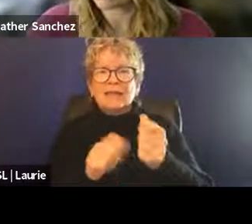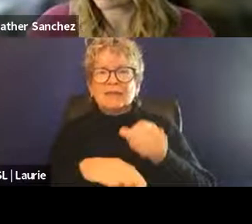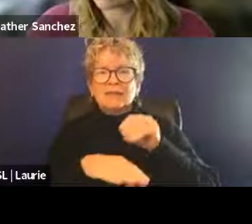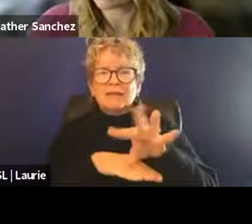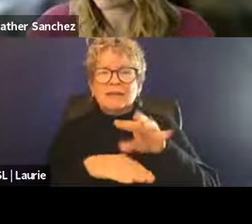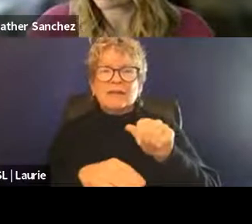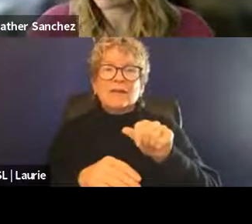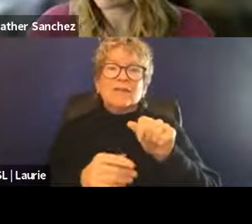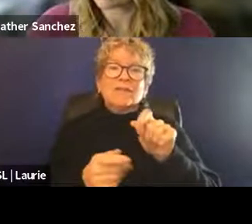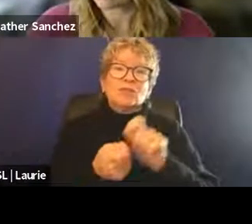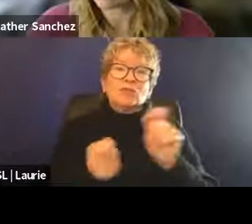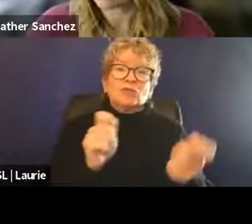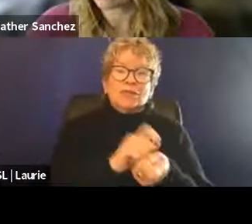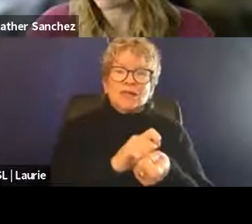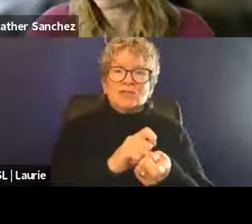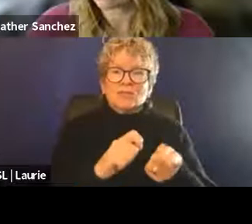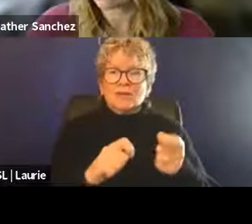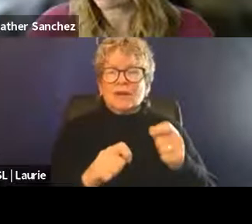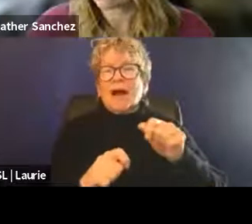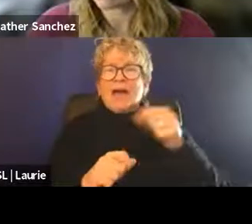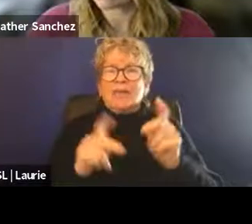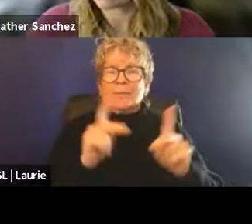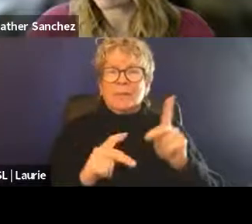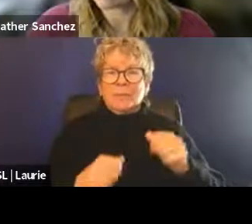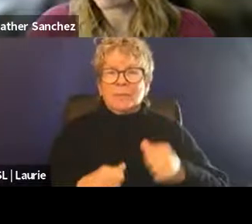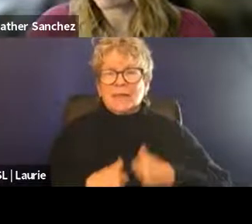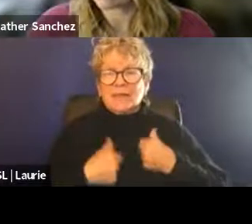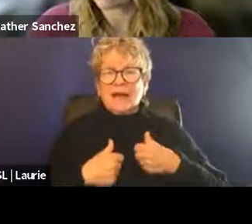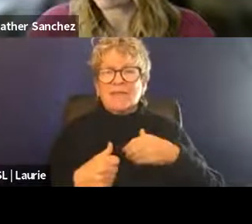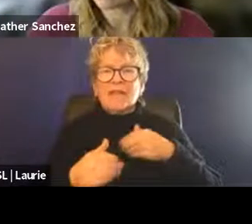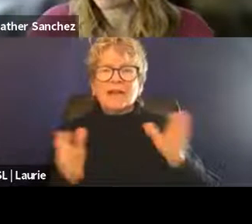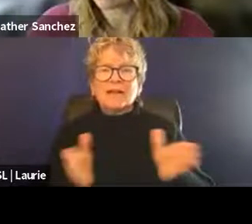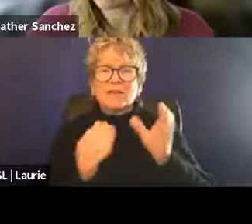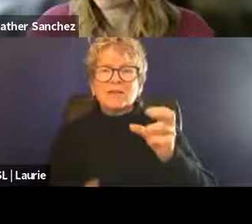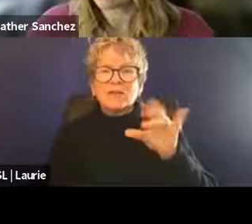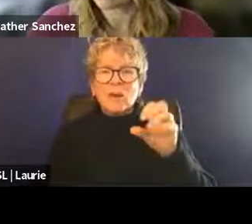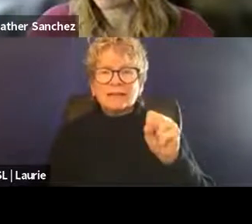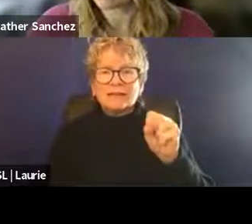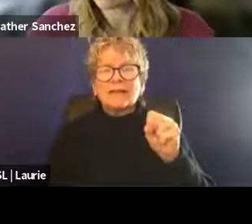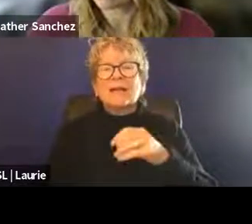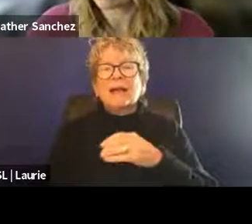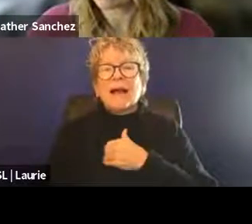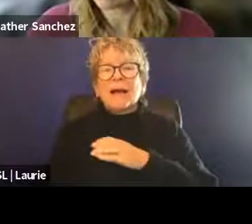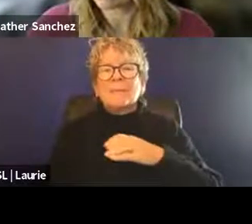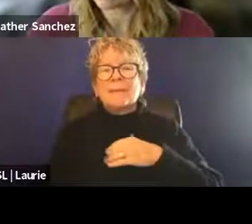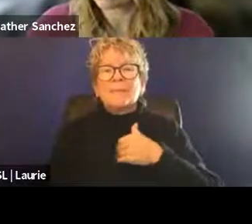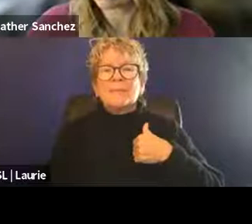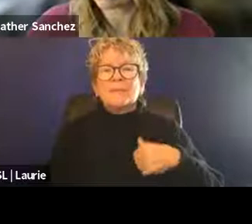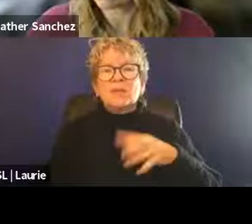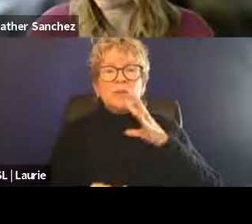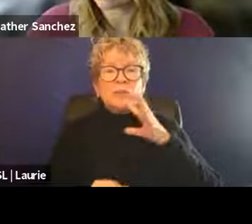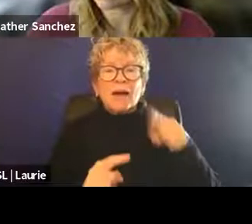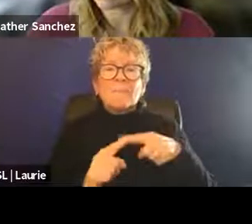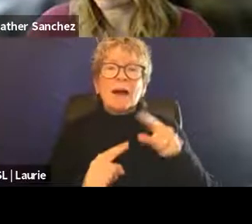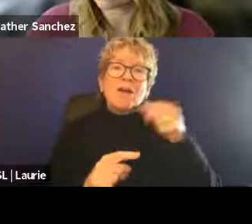the CRIS committee to invite individuals to speak to you about their tragic experiences as well, so that as we embark